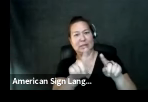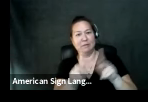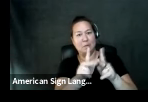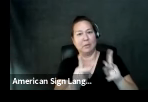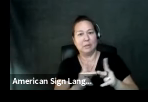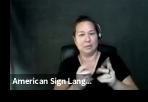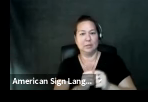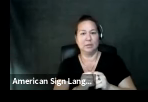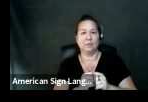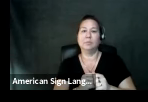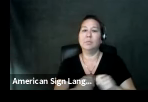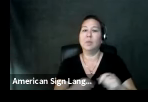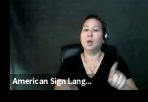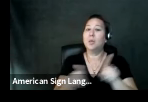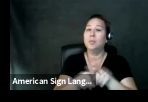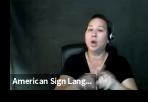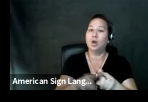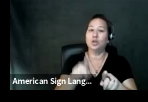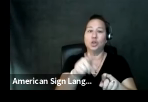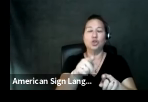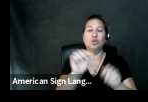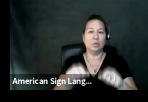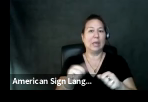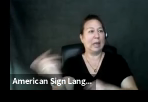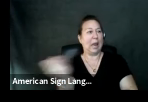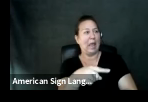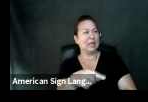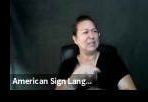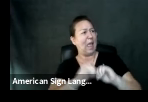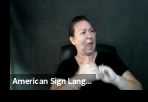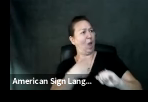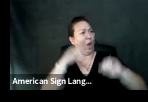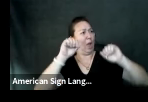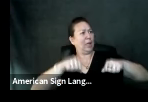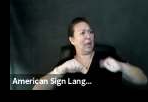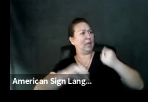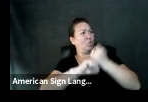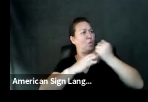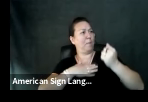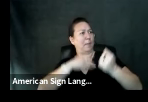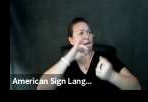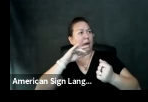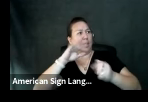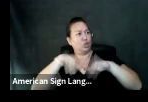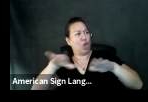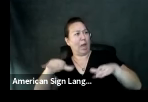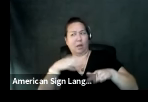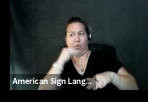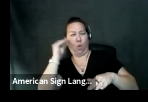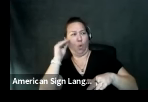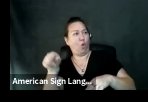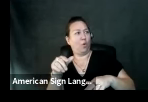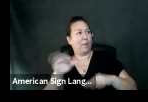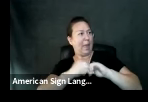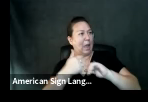you support your child at home? Ask your teachers for strategies on, helping with homework,